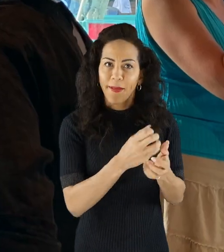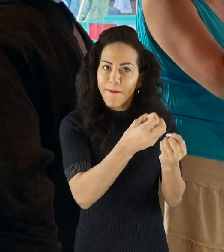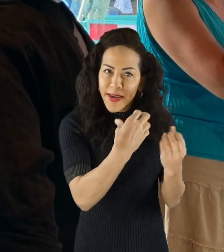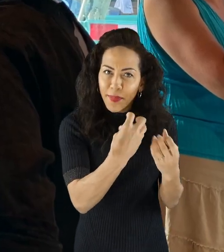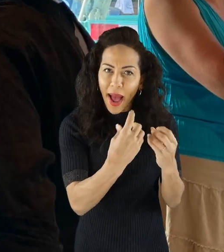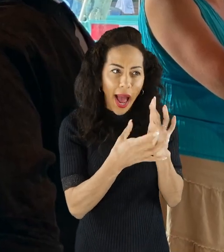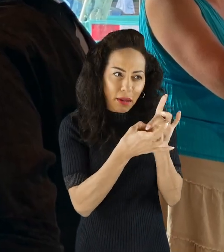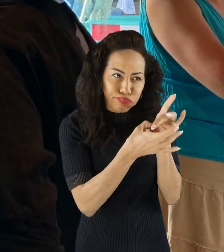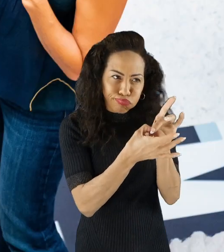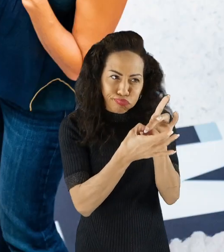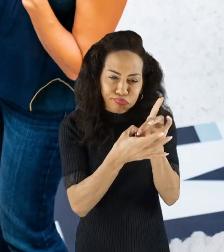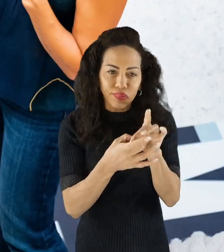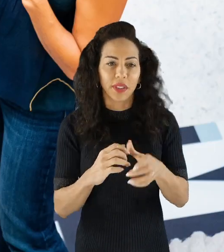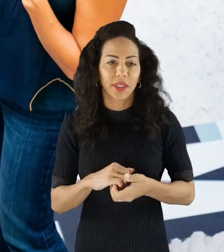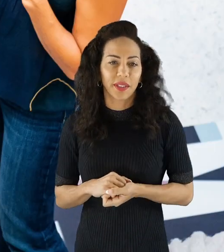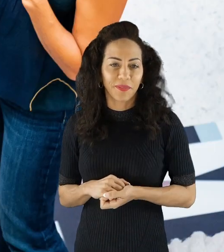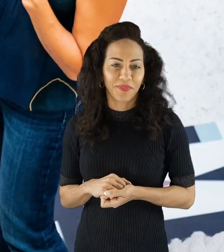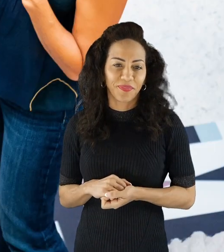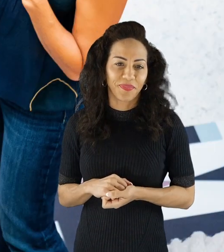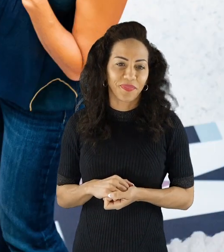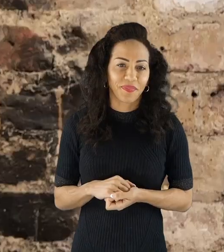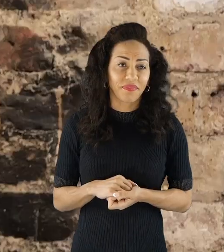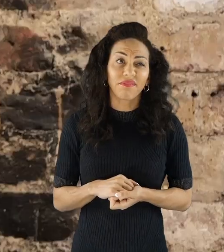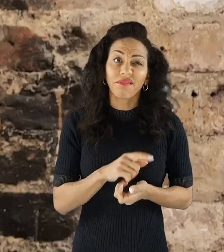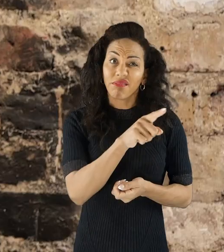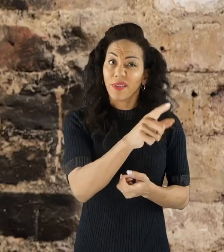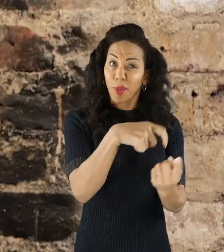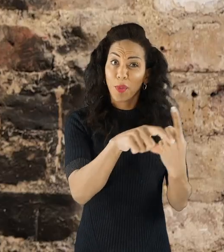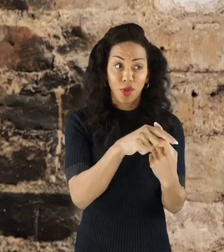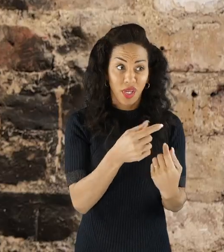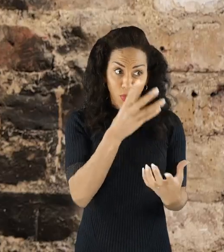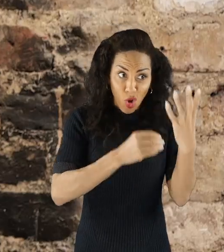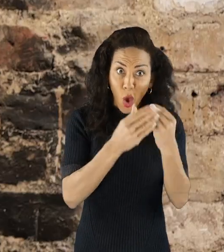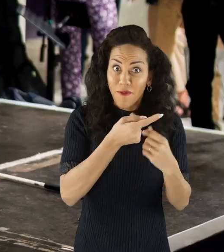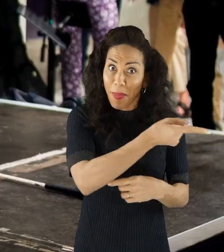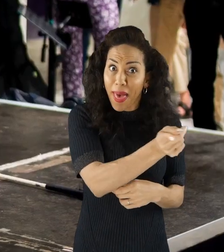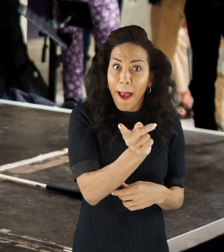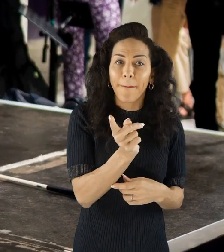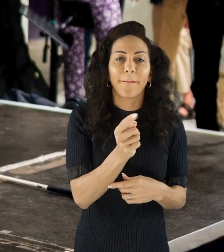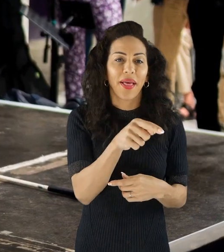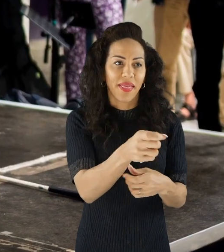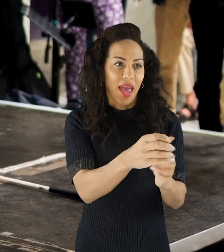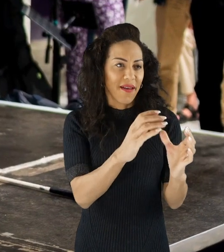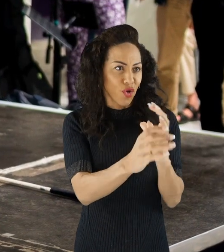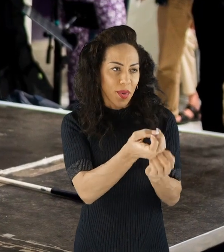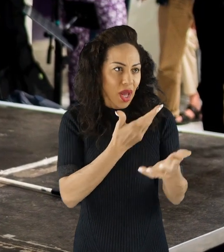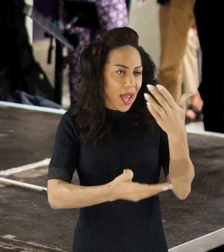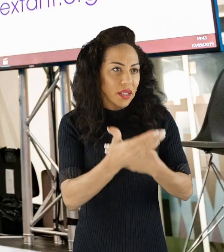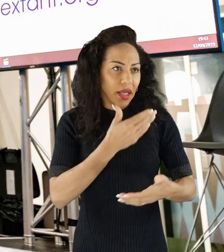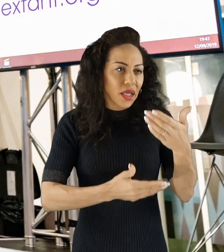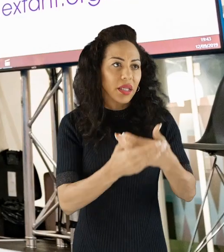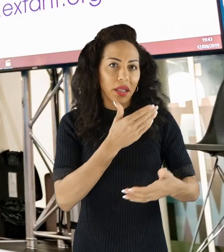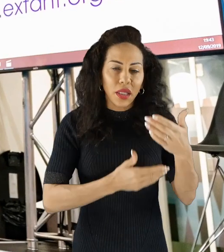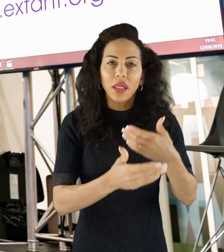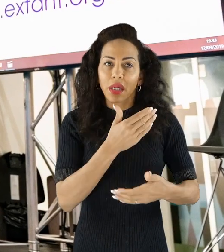on the ground, we are able to learn from them and then be able to communicate what